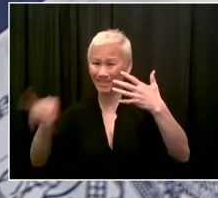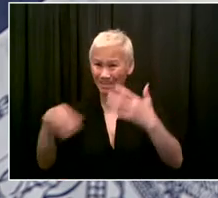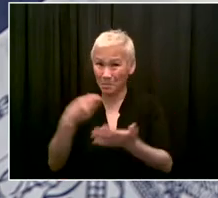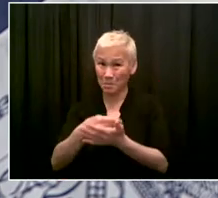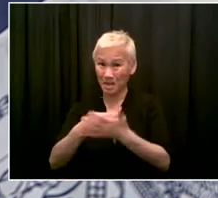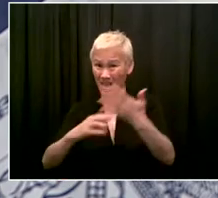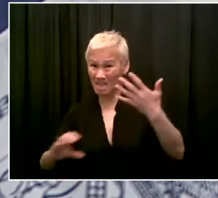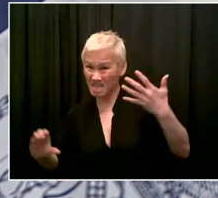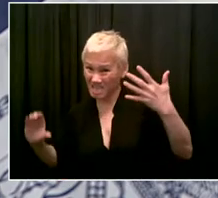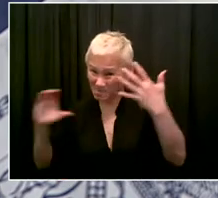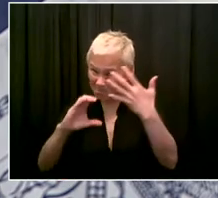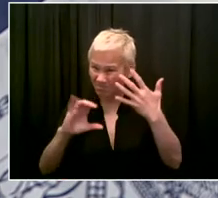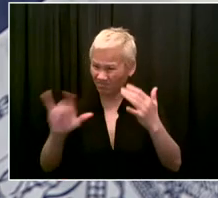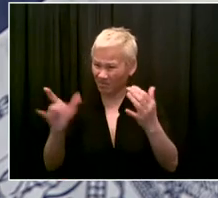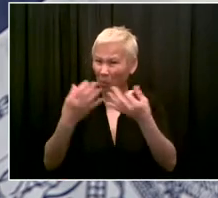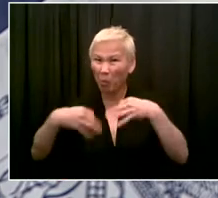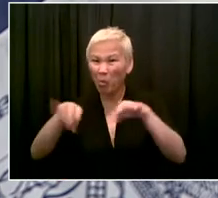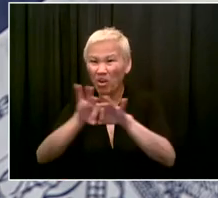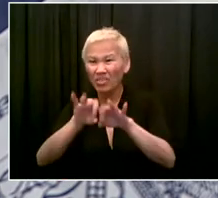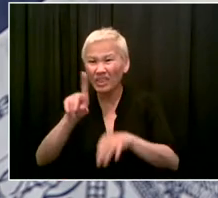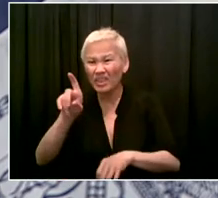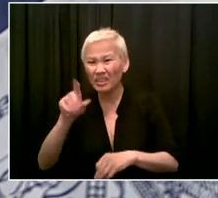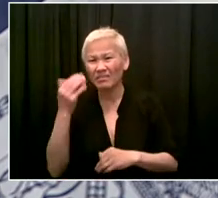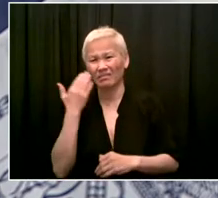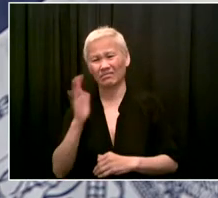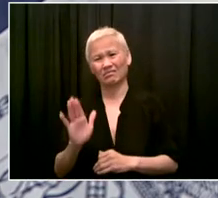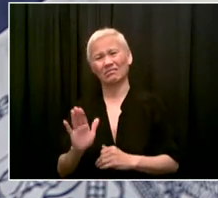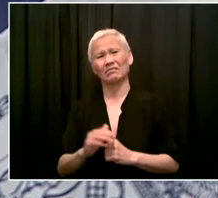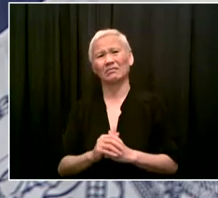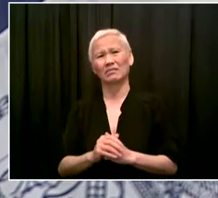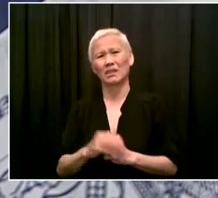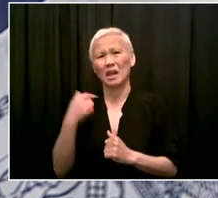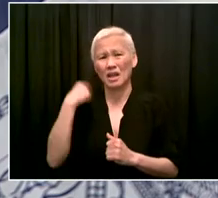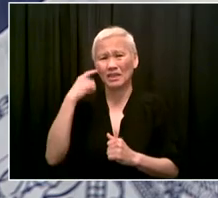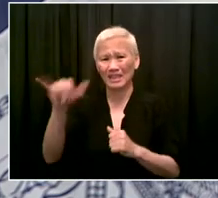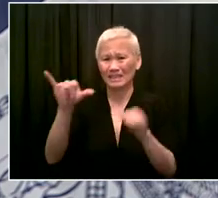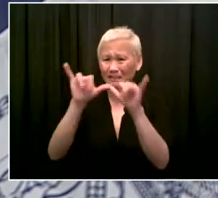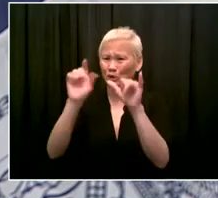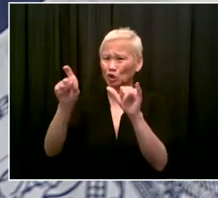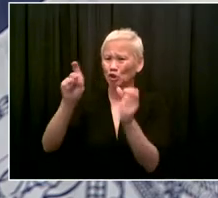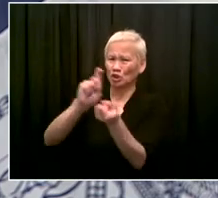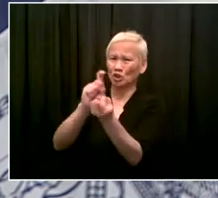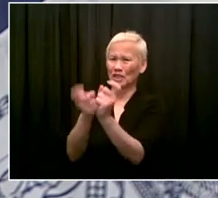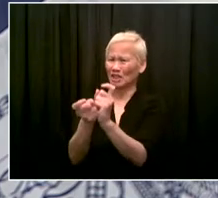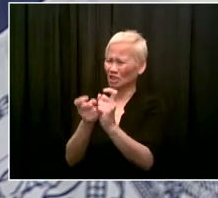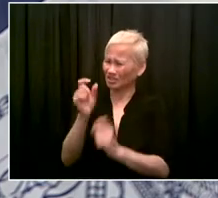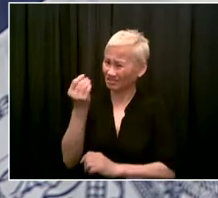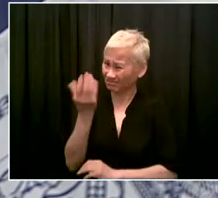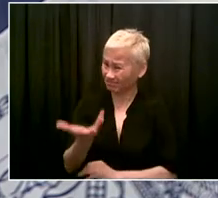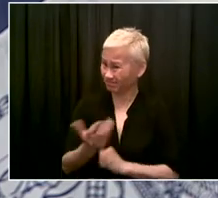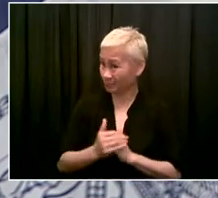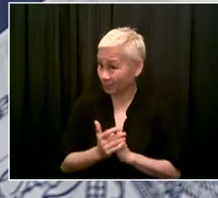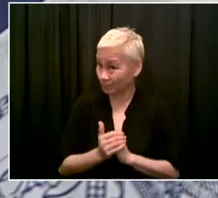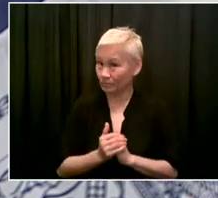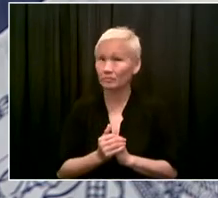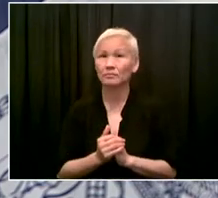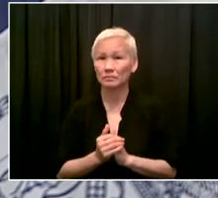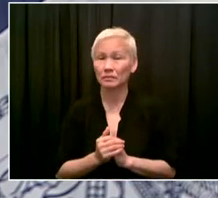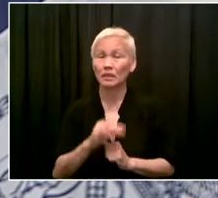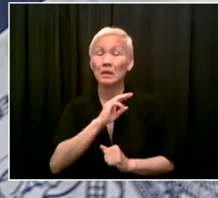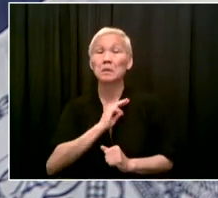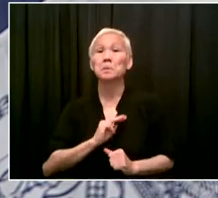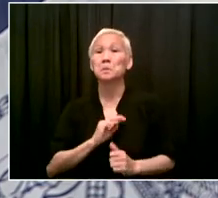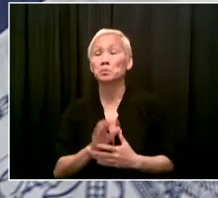as is? What are your thoughts on that? No, it's a good question. Look, Michael, I think anytime we do